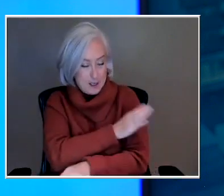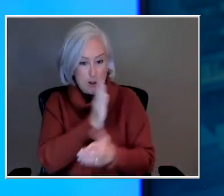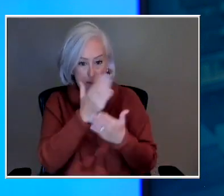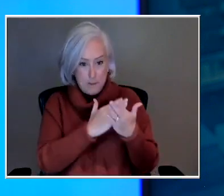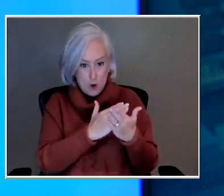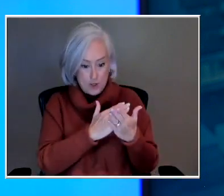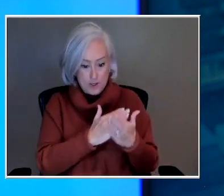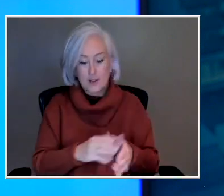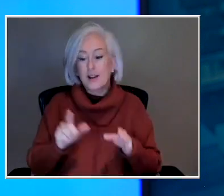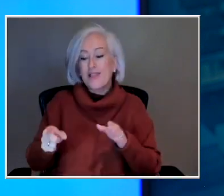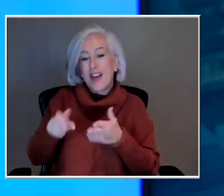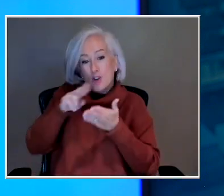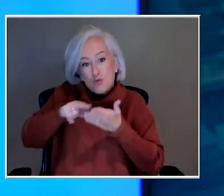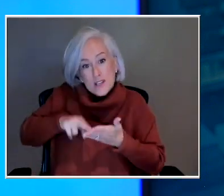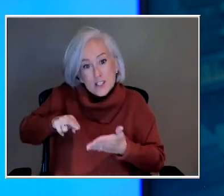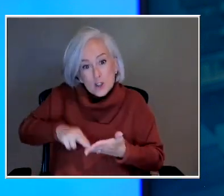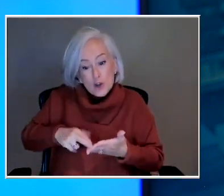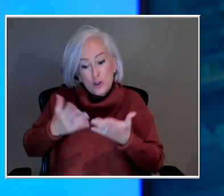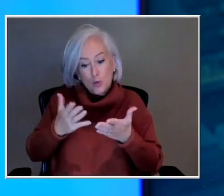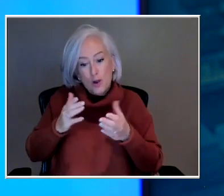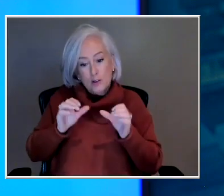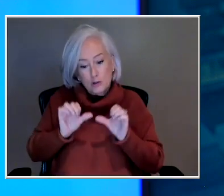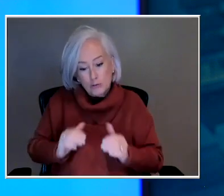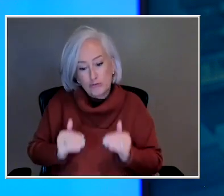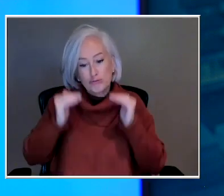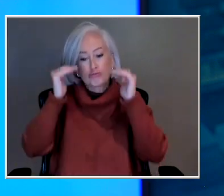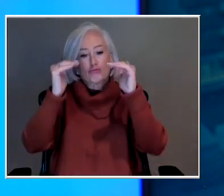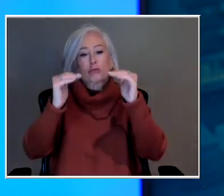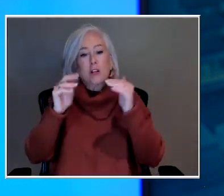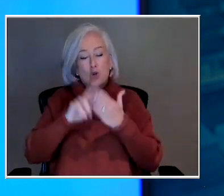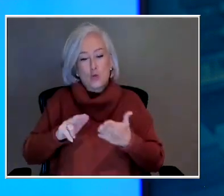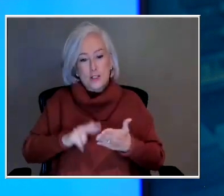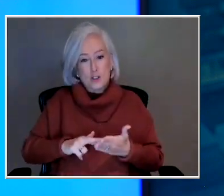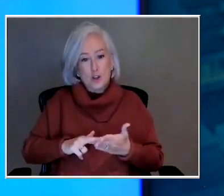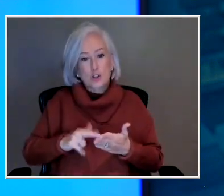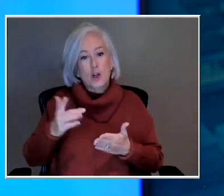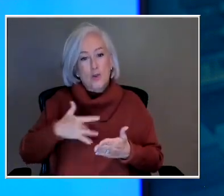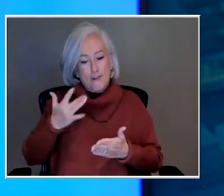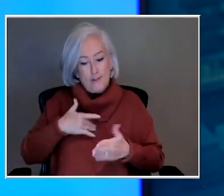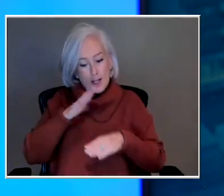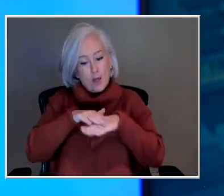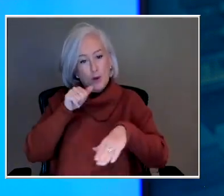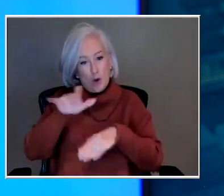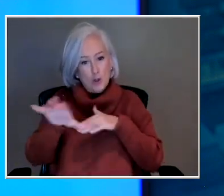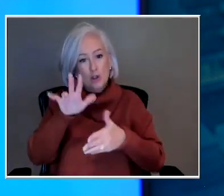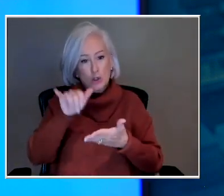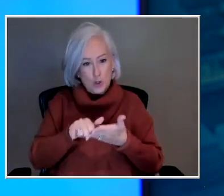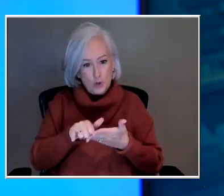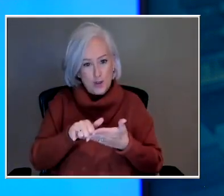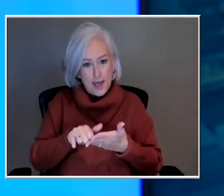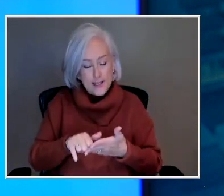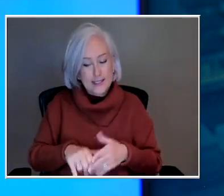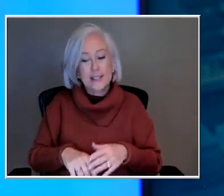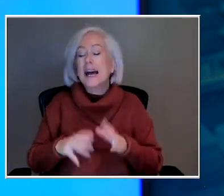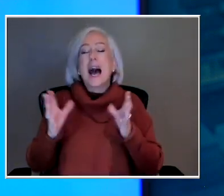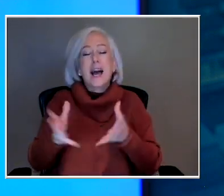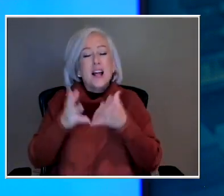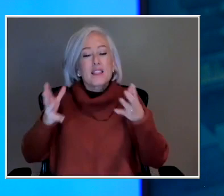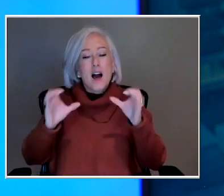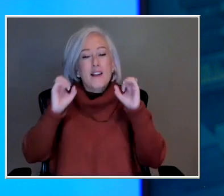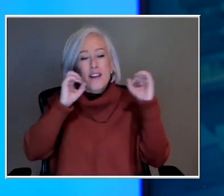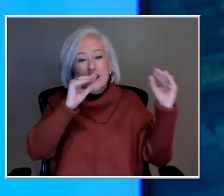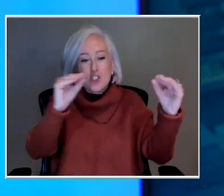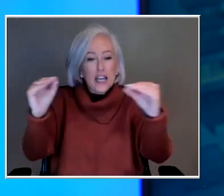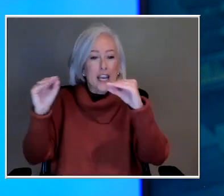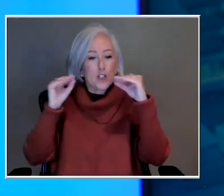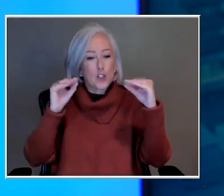research. So we want to further the science in this field. We feel a call to action in that regard. And then a huge amount of education. Just letting females